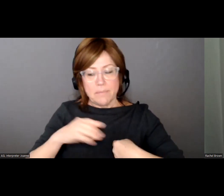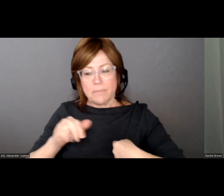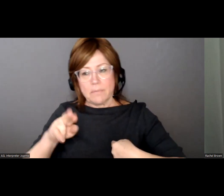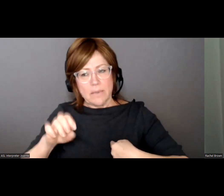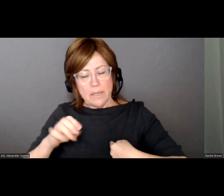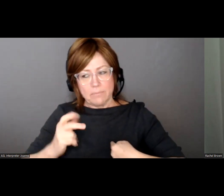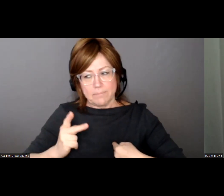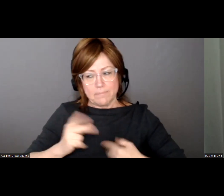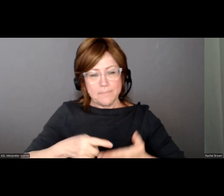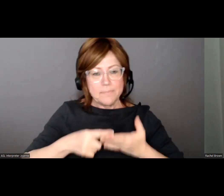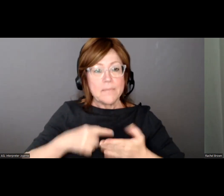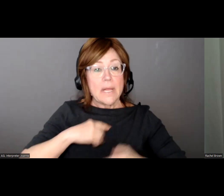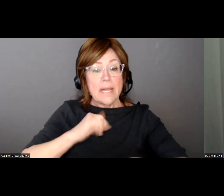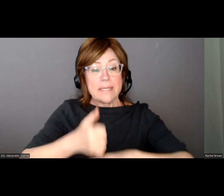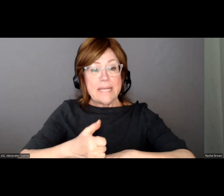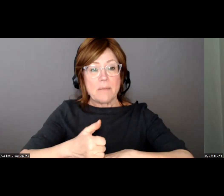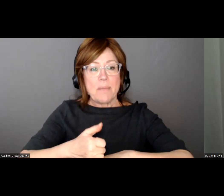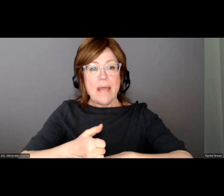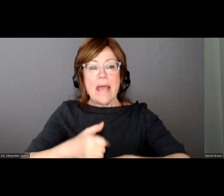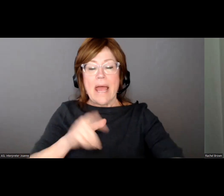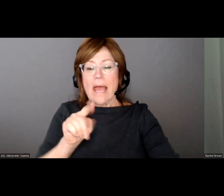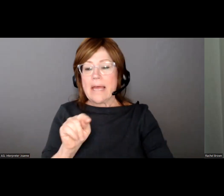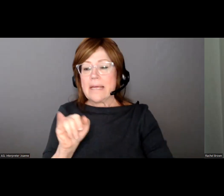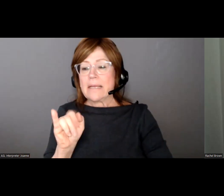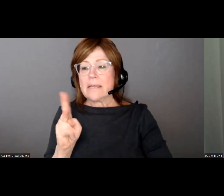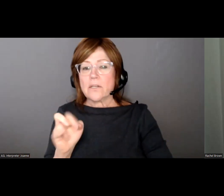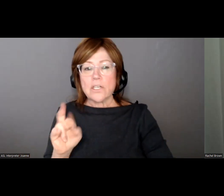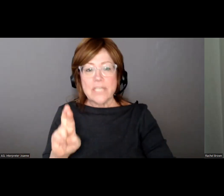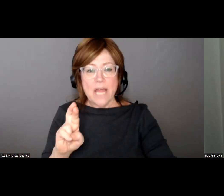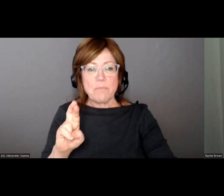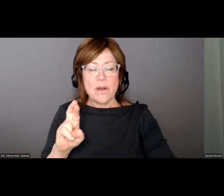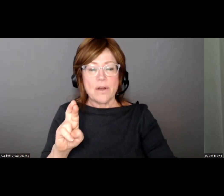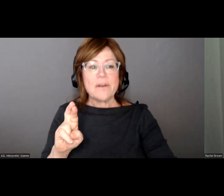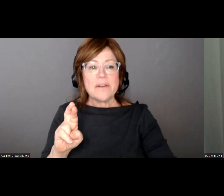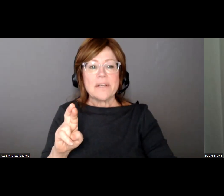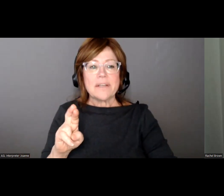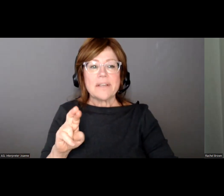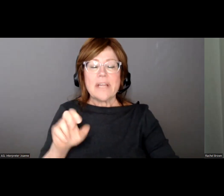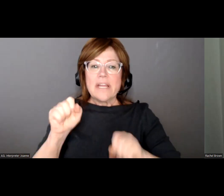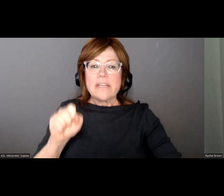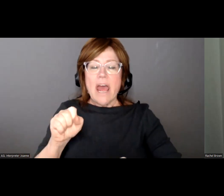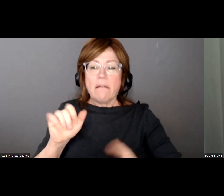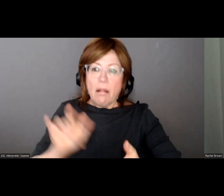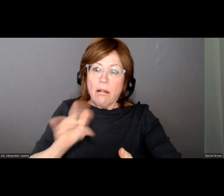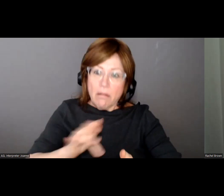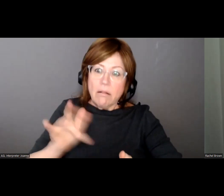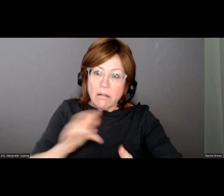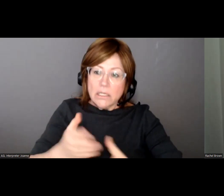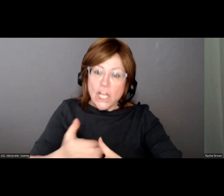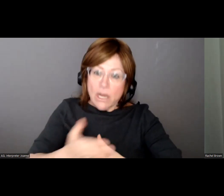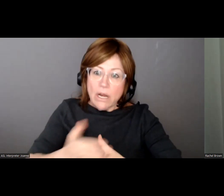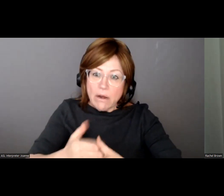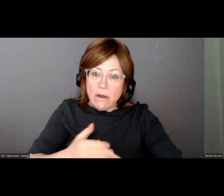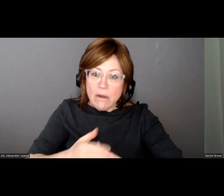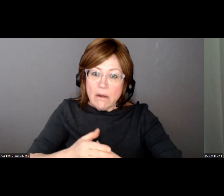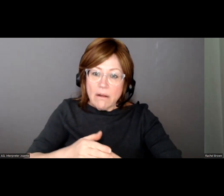this, I set a timer. So, you know, you can get lost doom scrolling and sharing and, you know, looking through